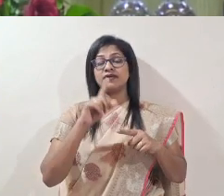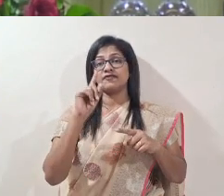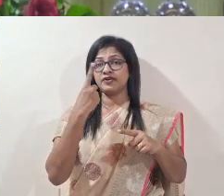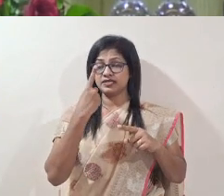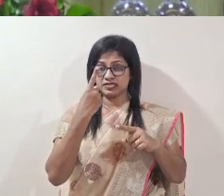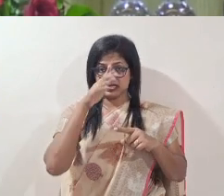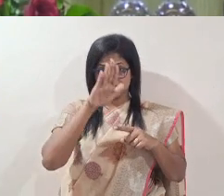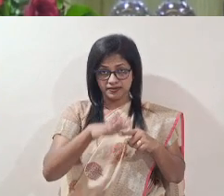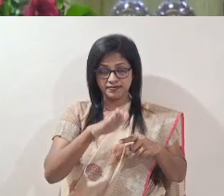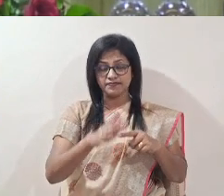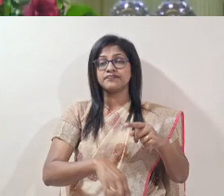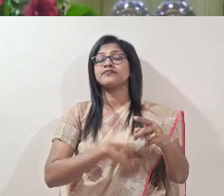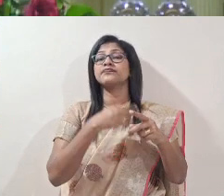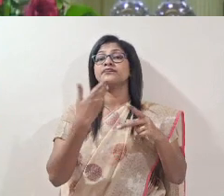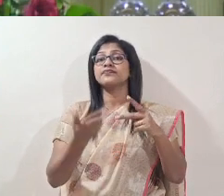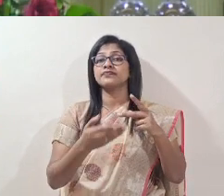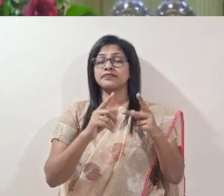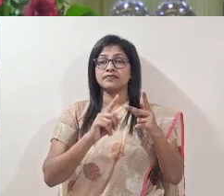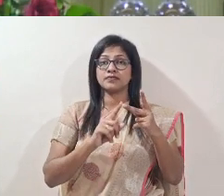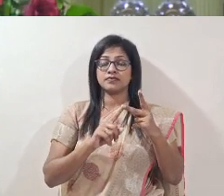step. And